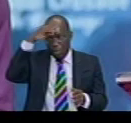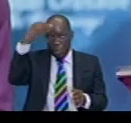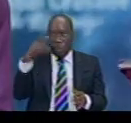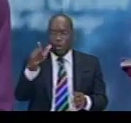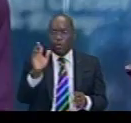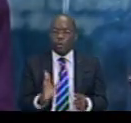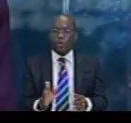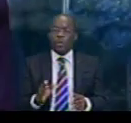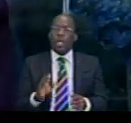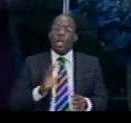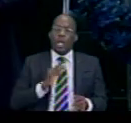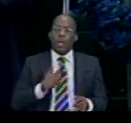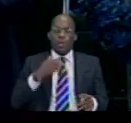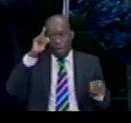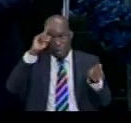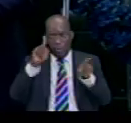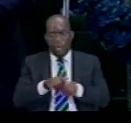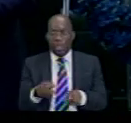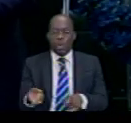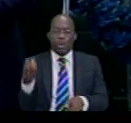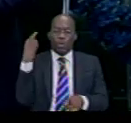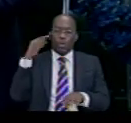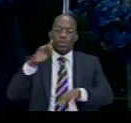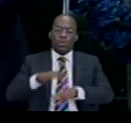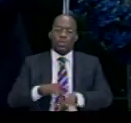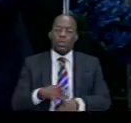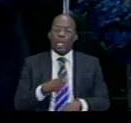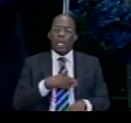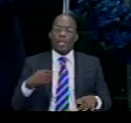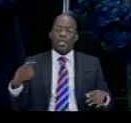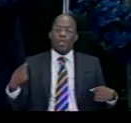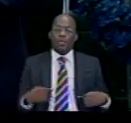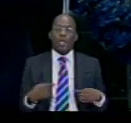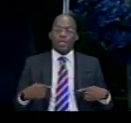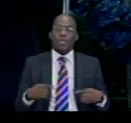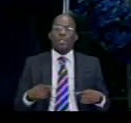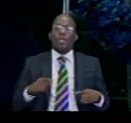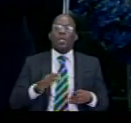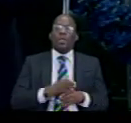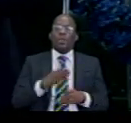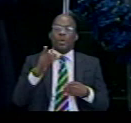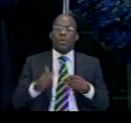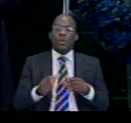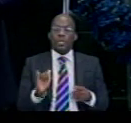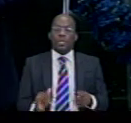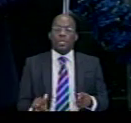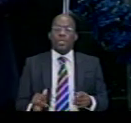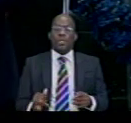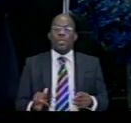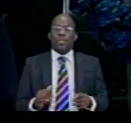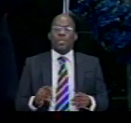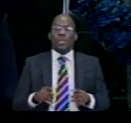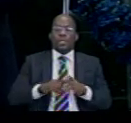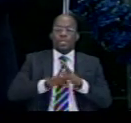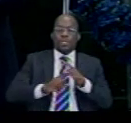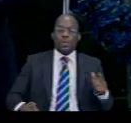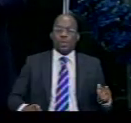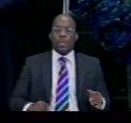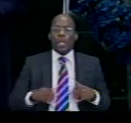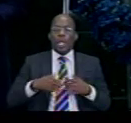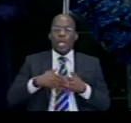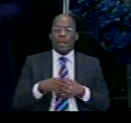pain completely disappeared. And he told us that today he did some tests during the minister's